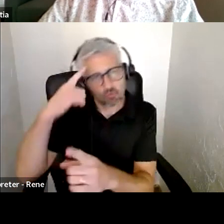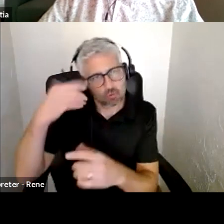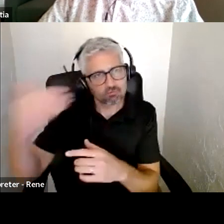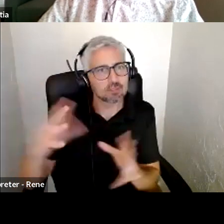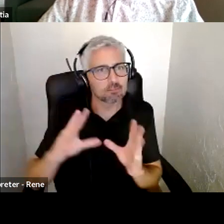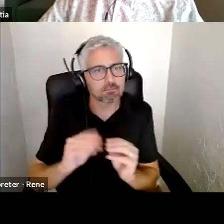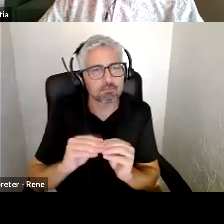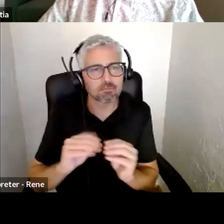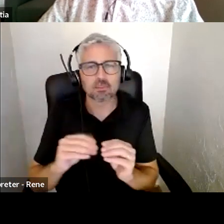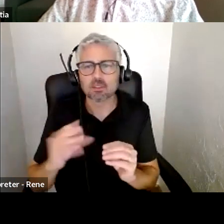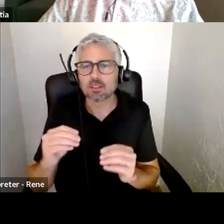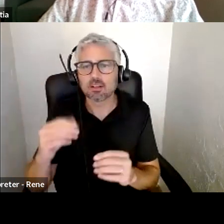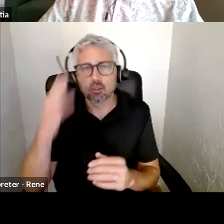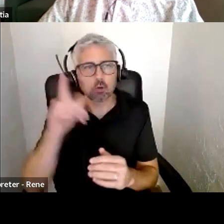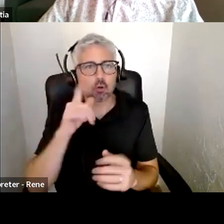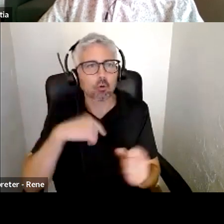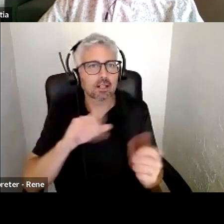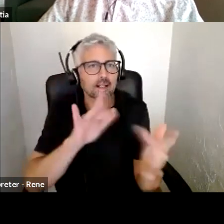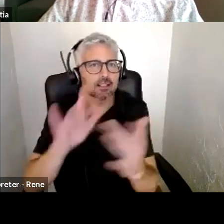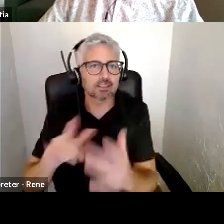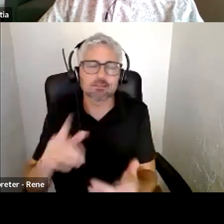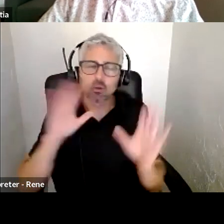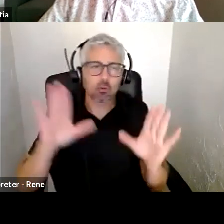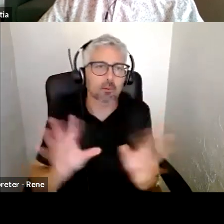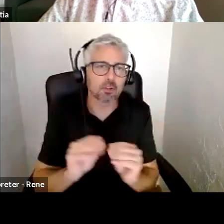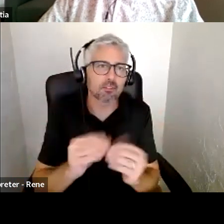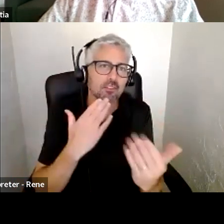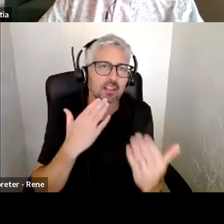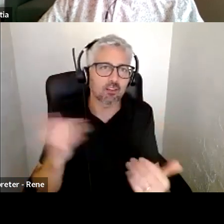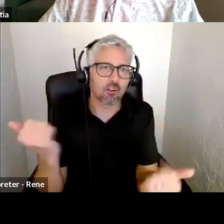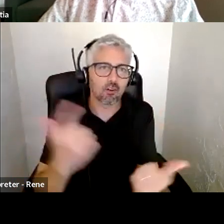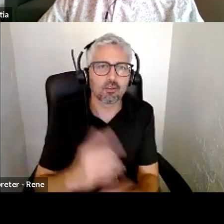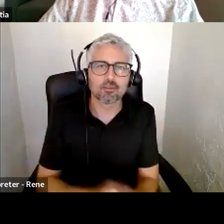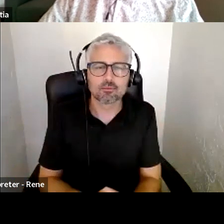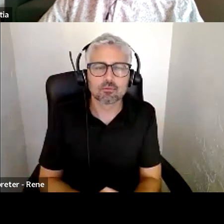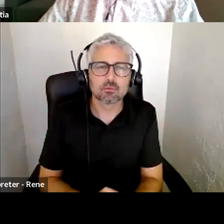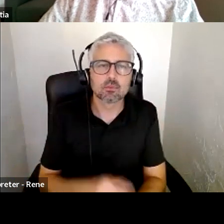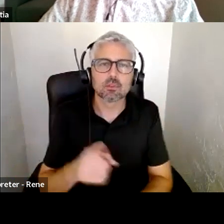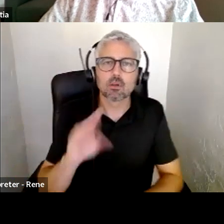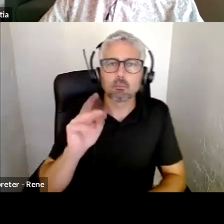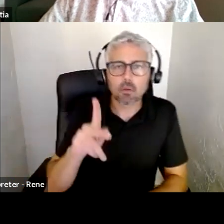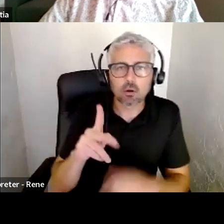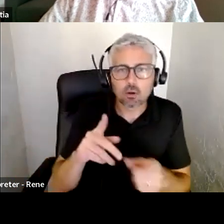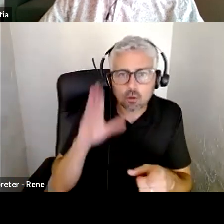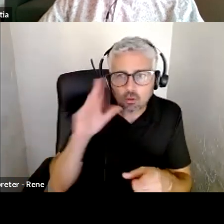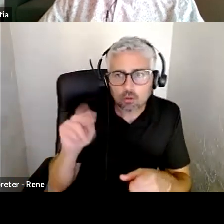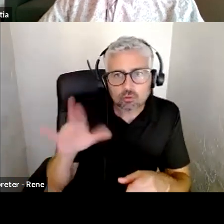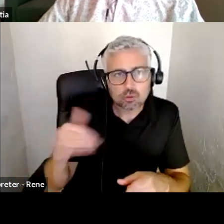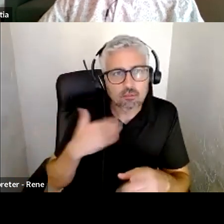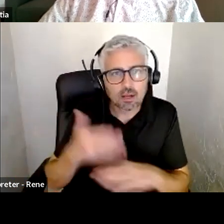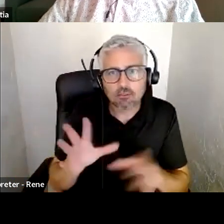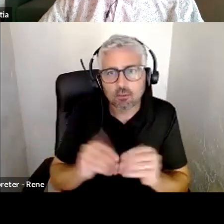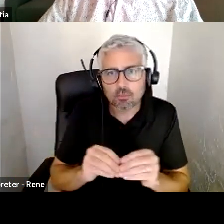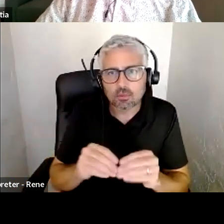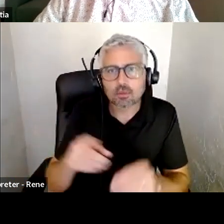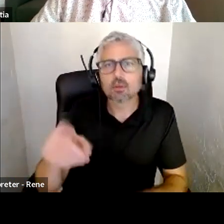some folks we need to talk to. So I think it was a great meeting. Thank you all. Before we go, is Troy going to hold an after meeting?